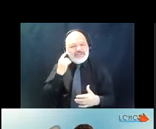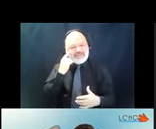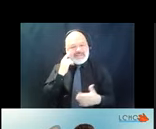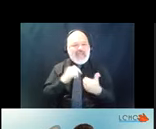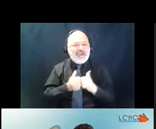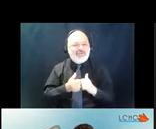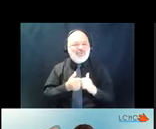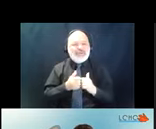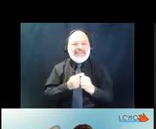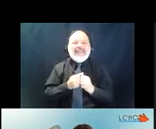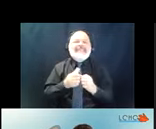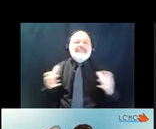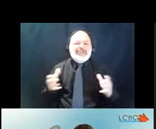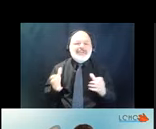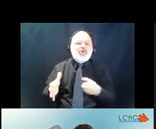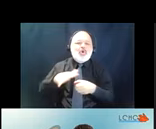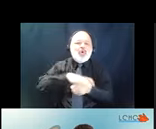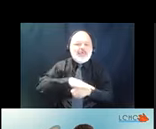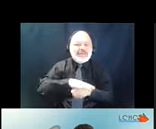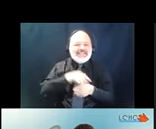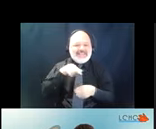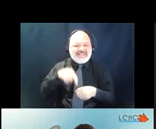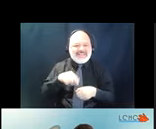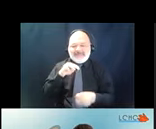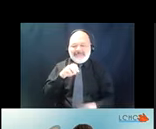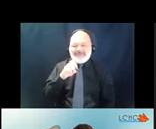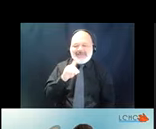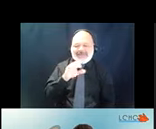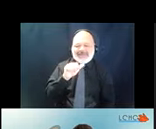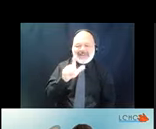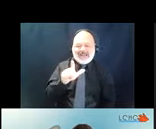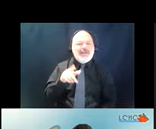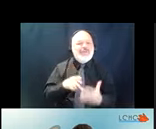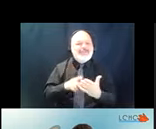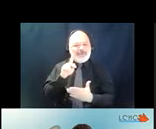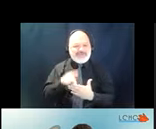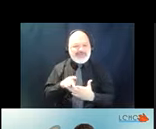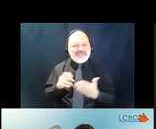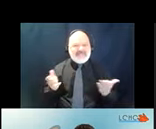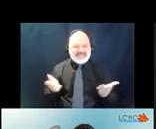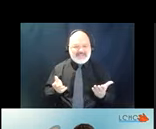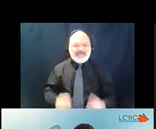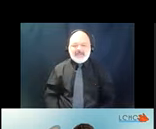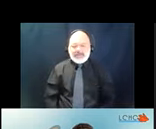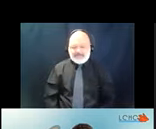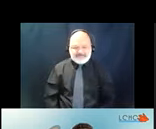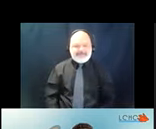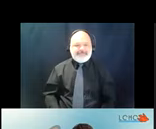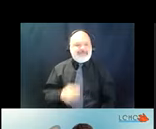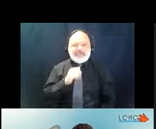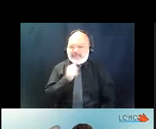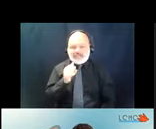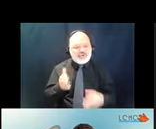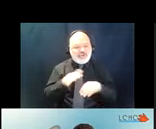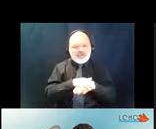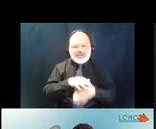do we expand coverage under the state's Medi-Cal program within the state. Obviously, that doesn't cover Medicare,